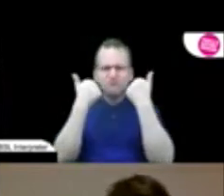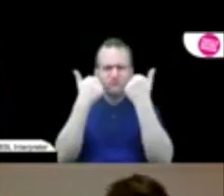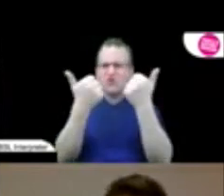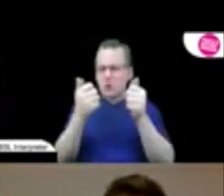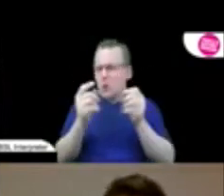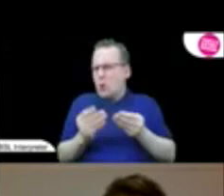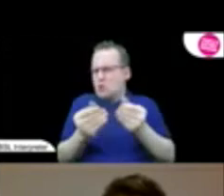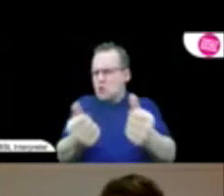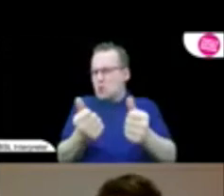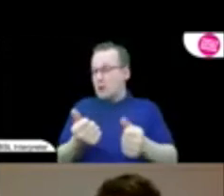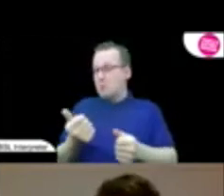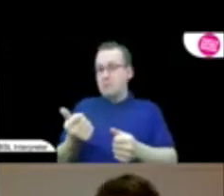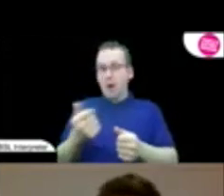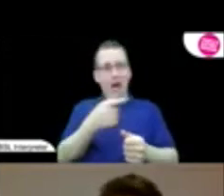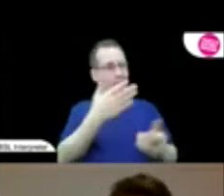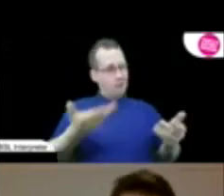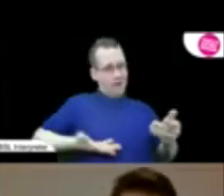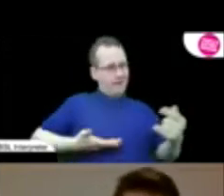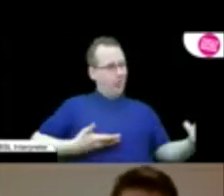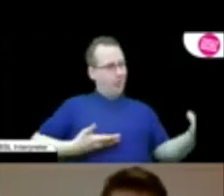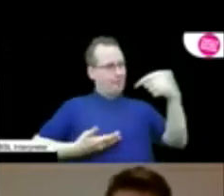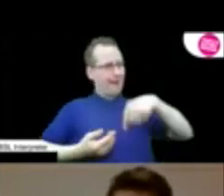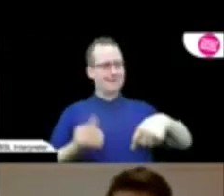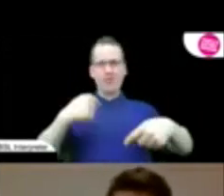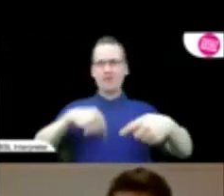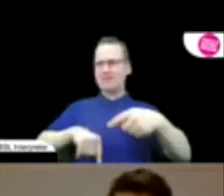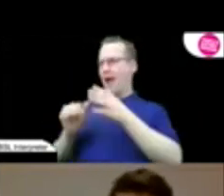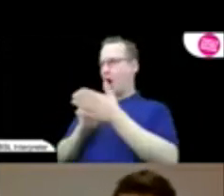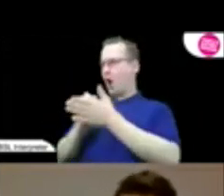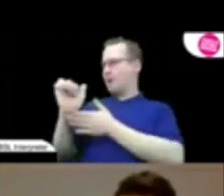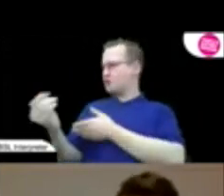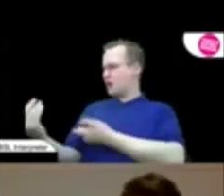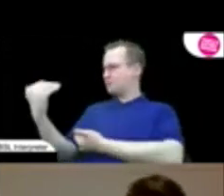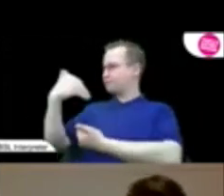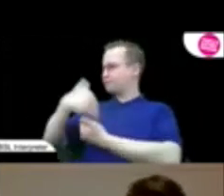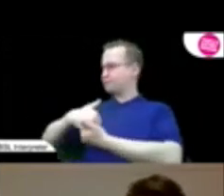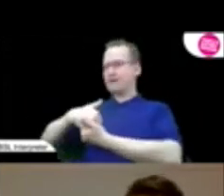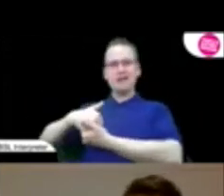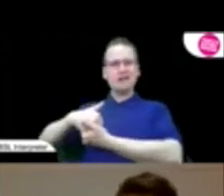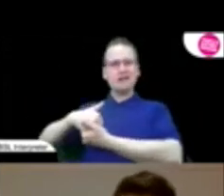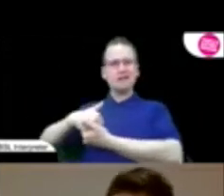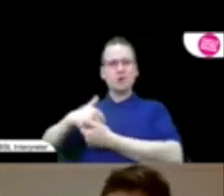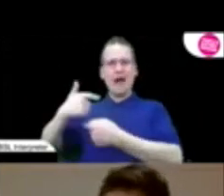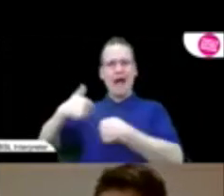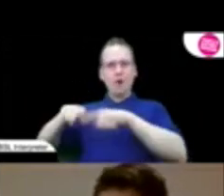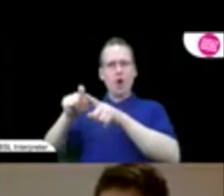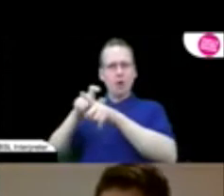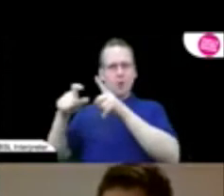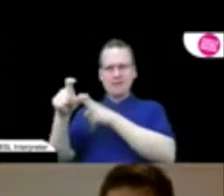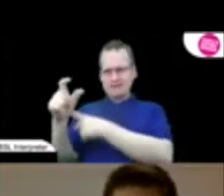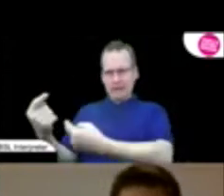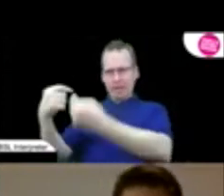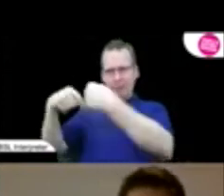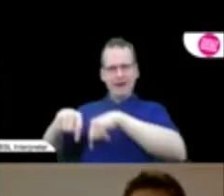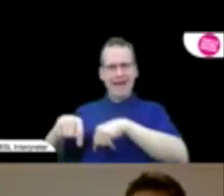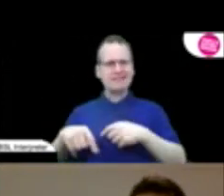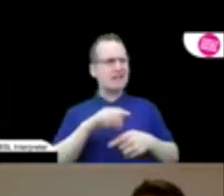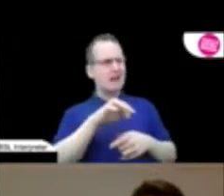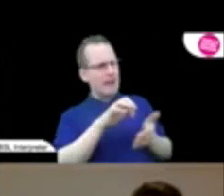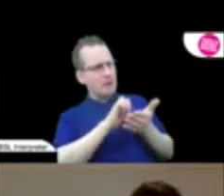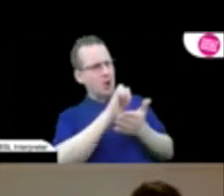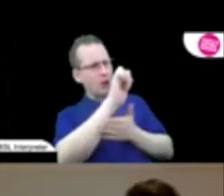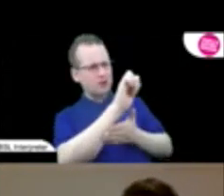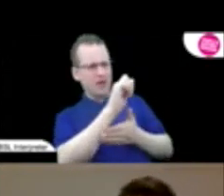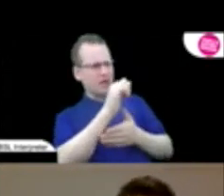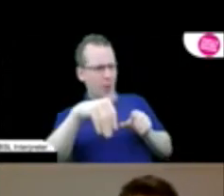got are being threatened by these cultures that are coming into our community, you know, these new, these cultures that don't